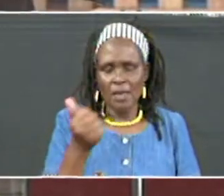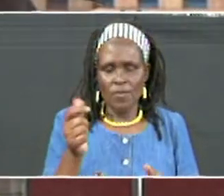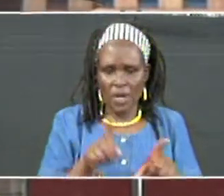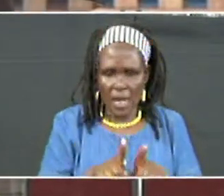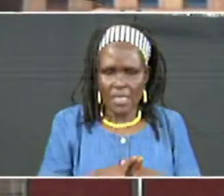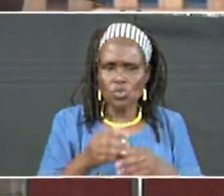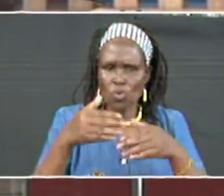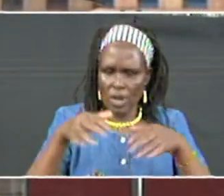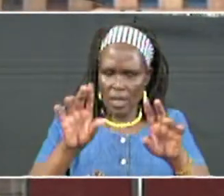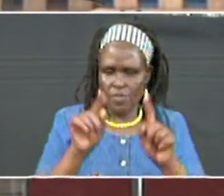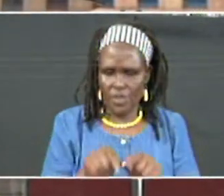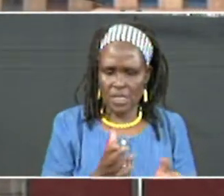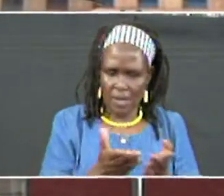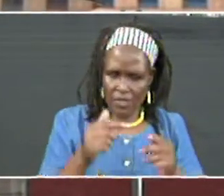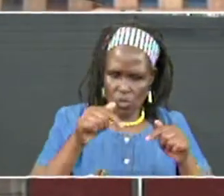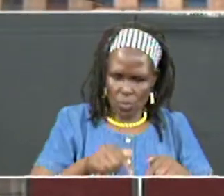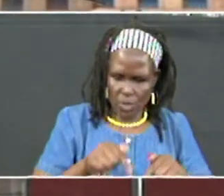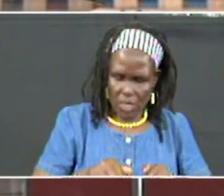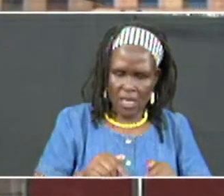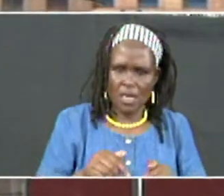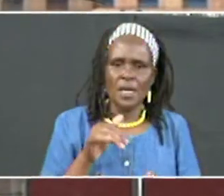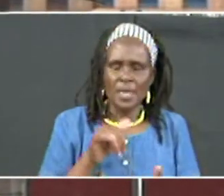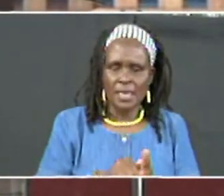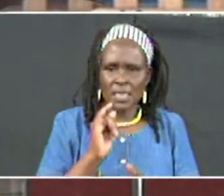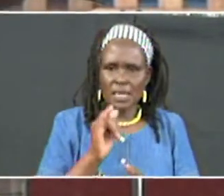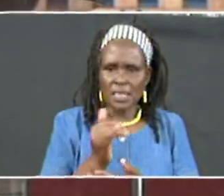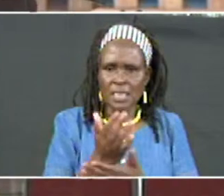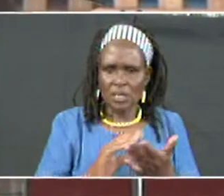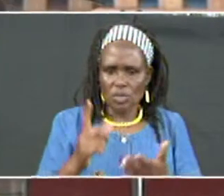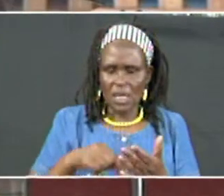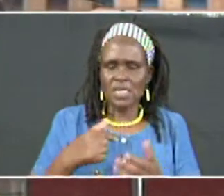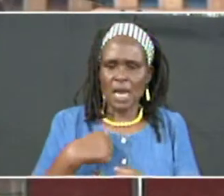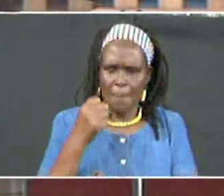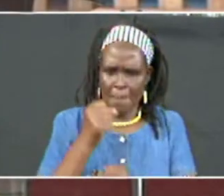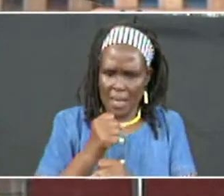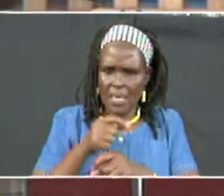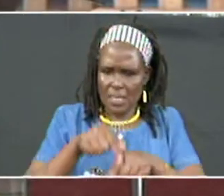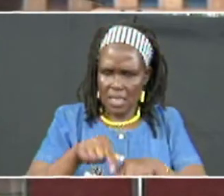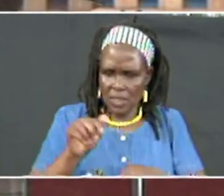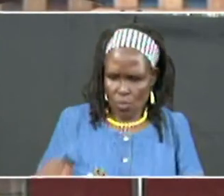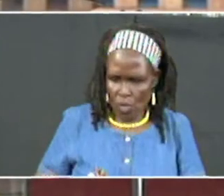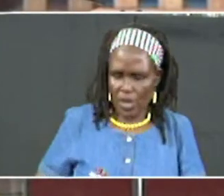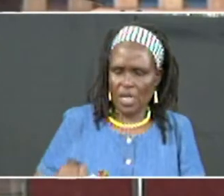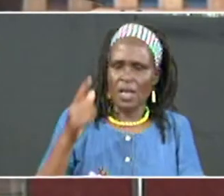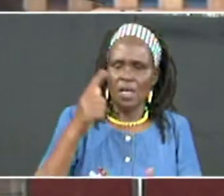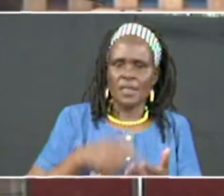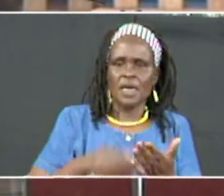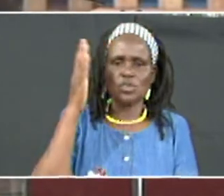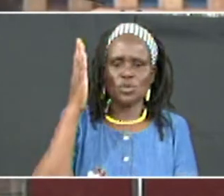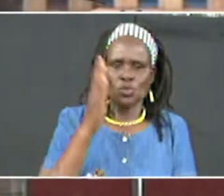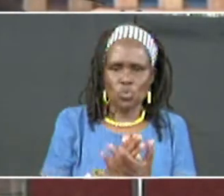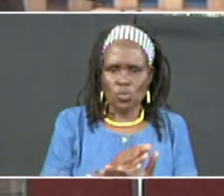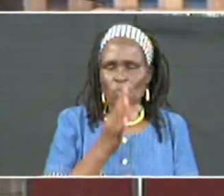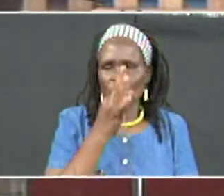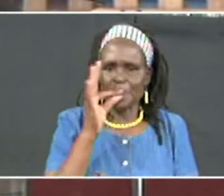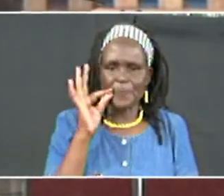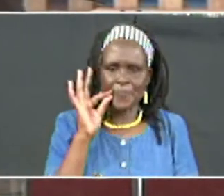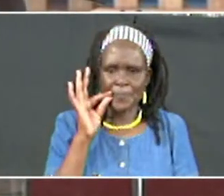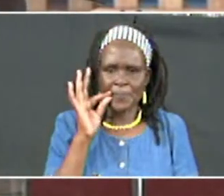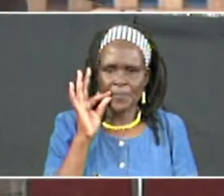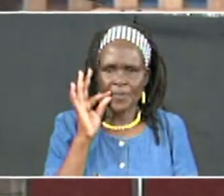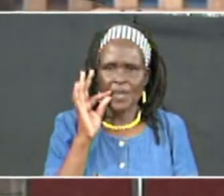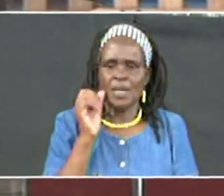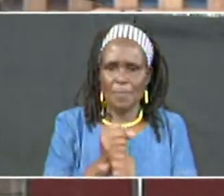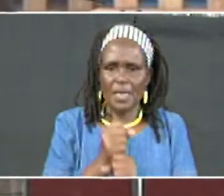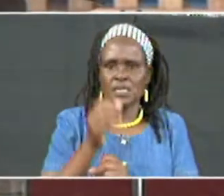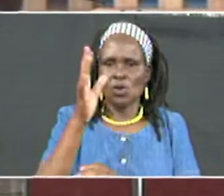service today, is this assertion that I am making this morning, that true fasting moves